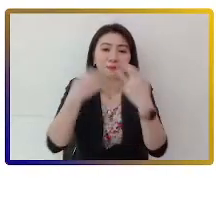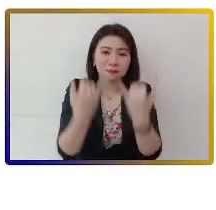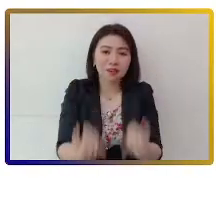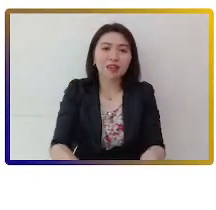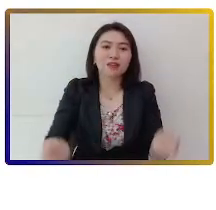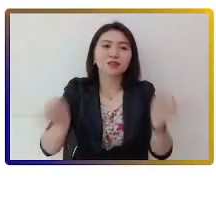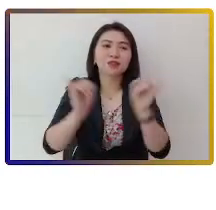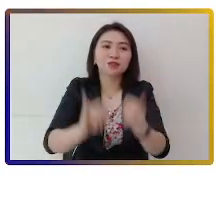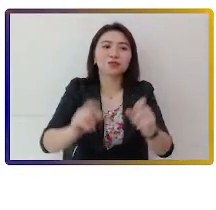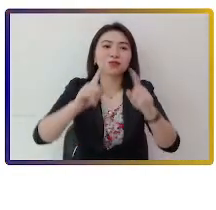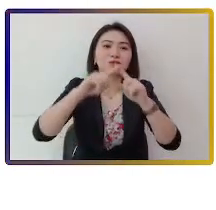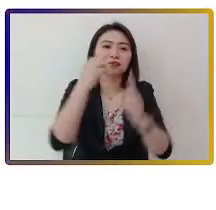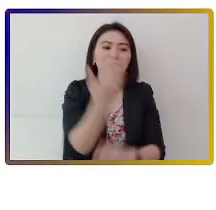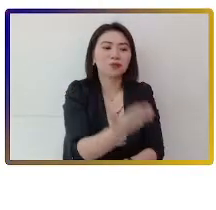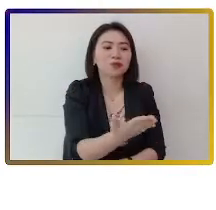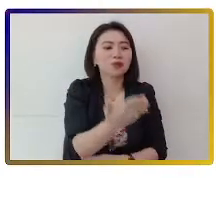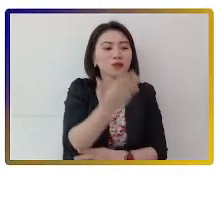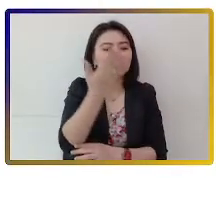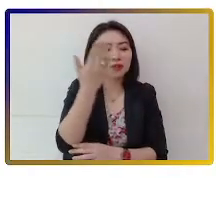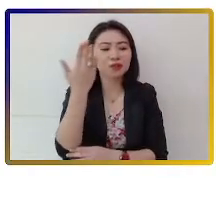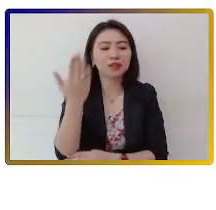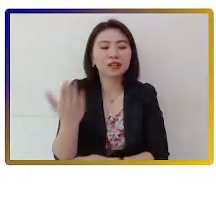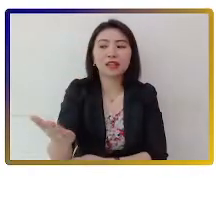it matters to you,